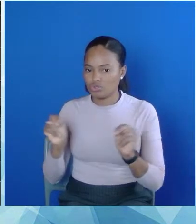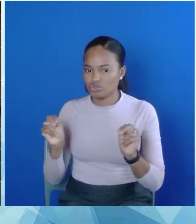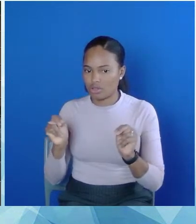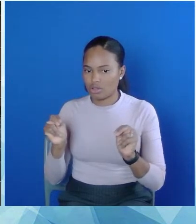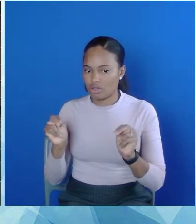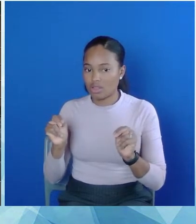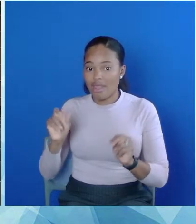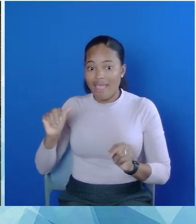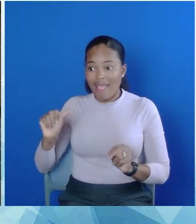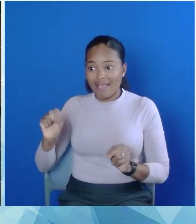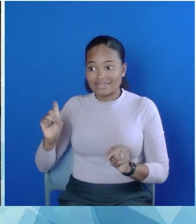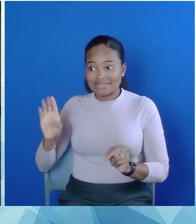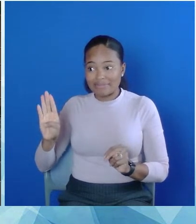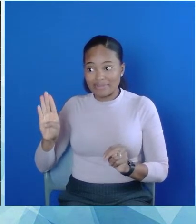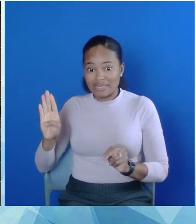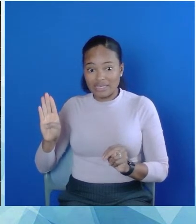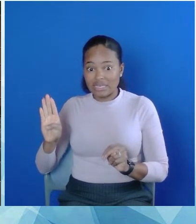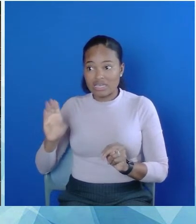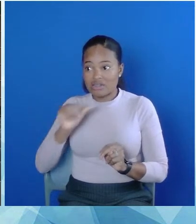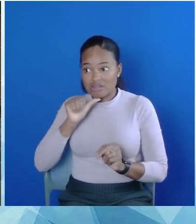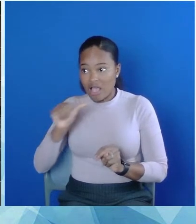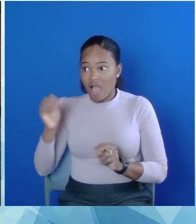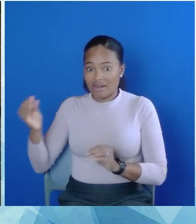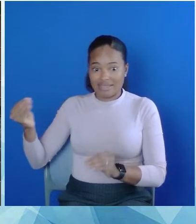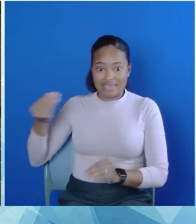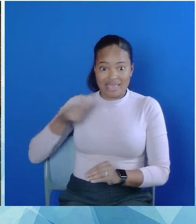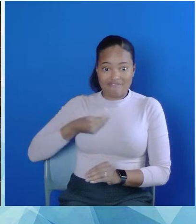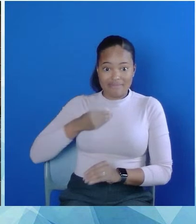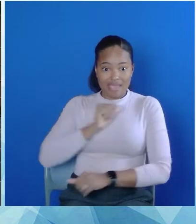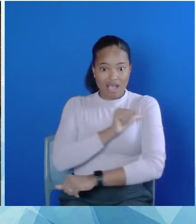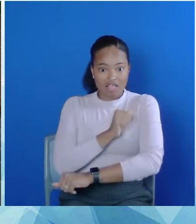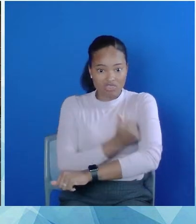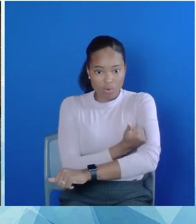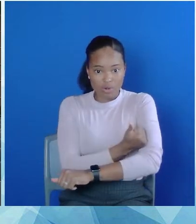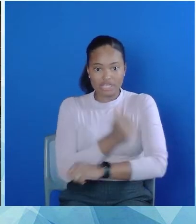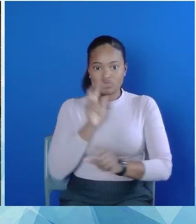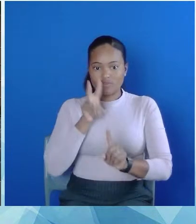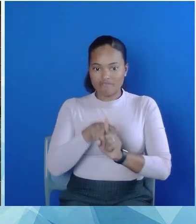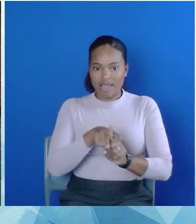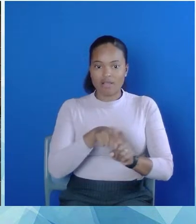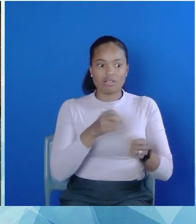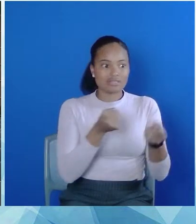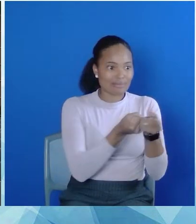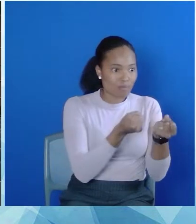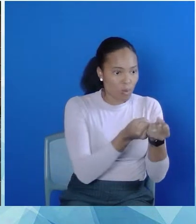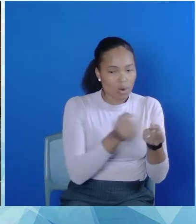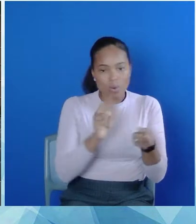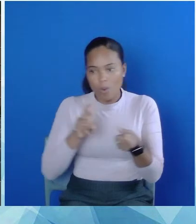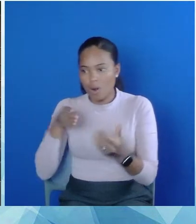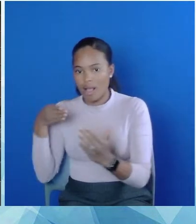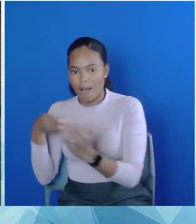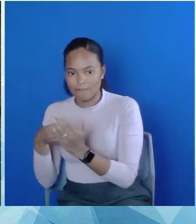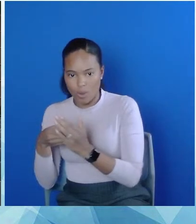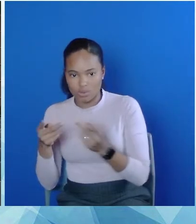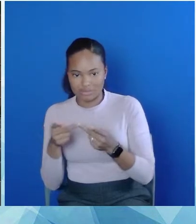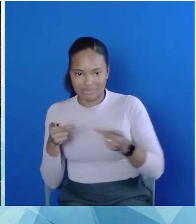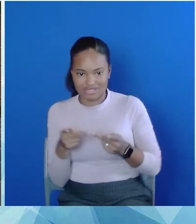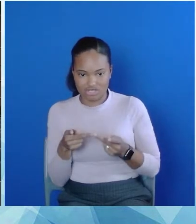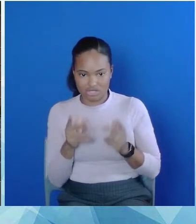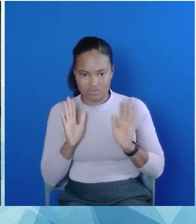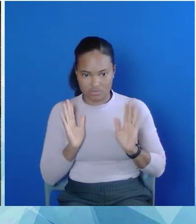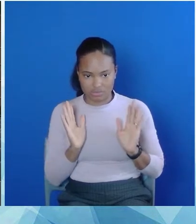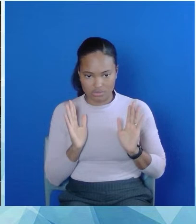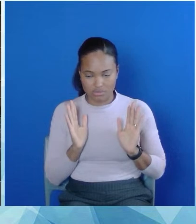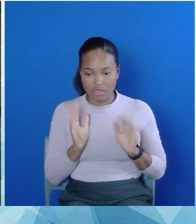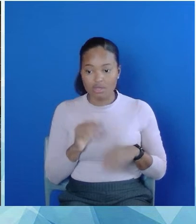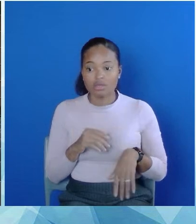has not given me the authority to go ahead and file a support or oppose position. Having said that, I